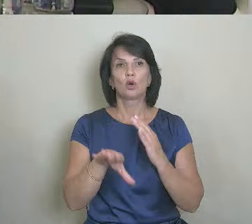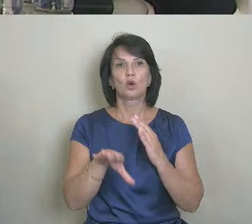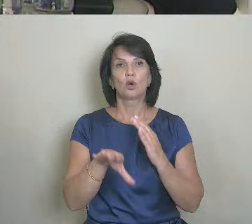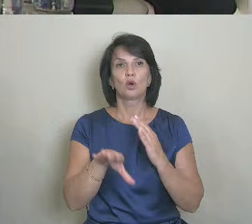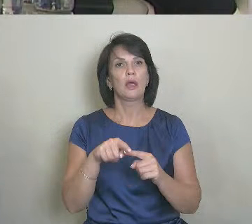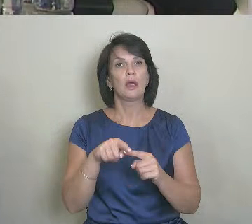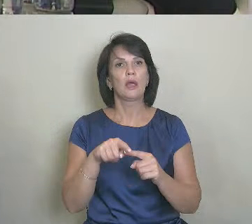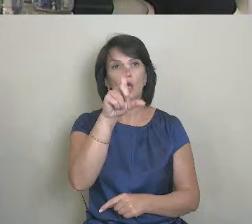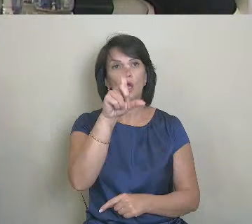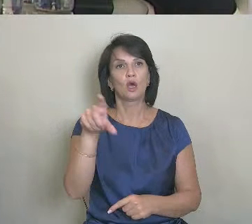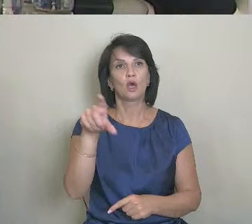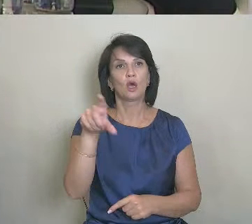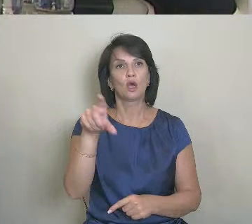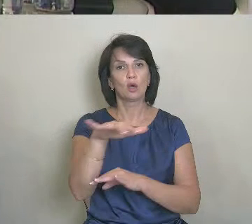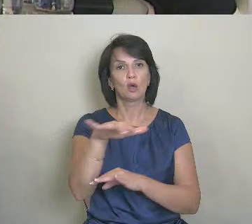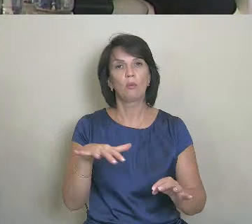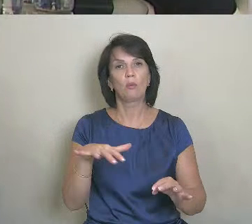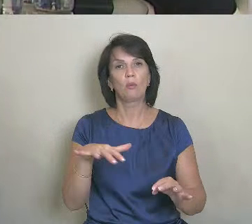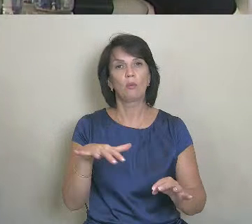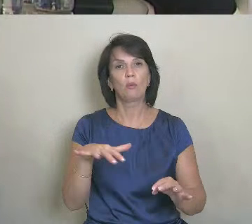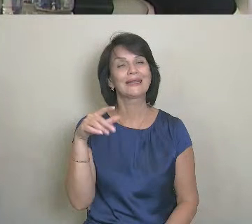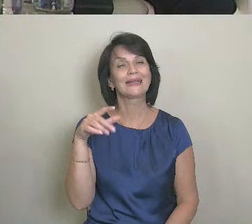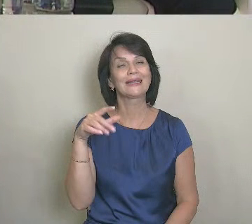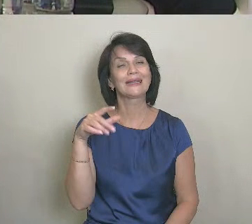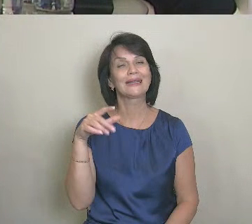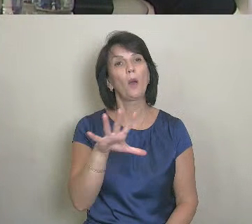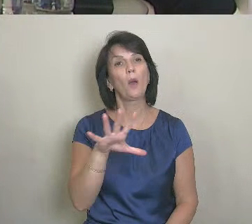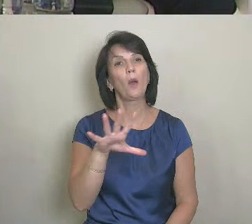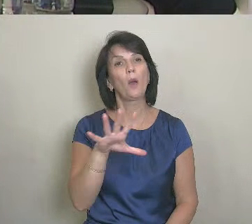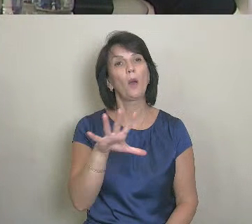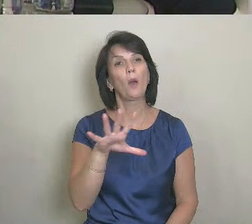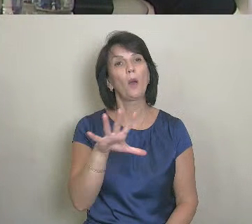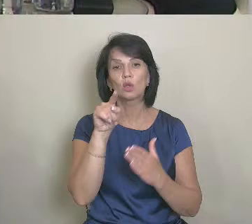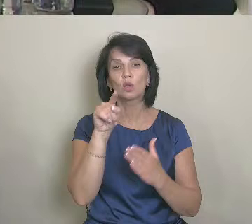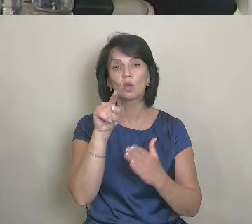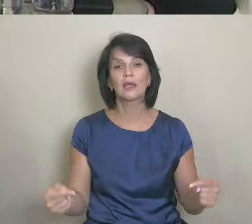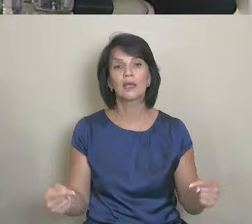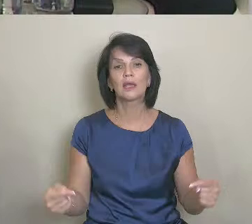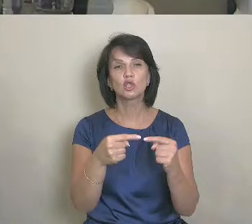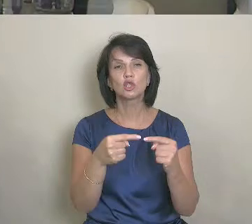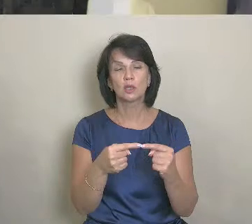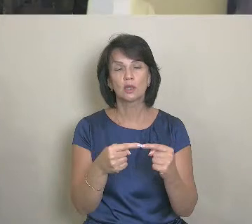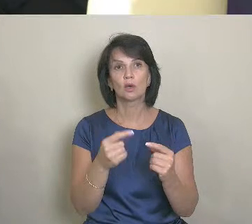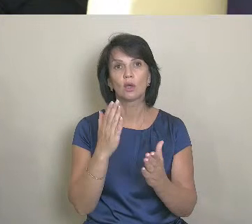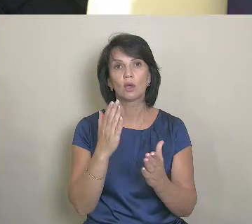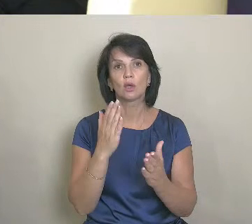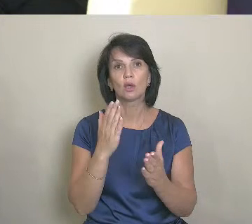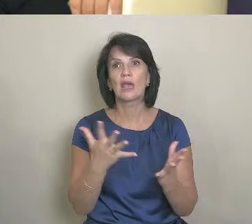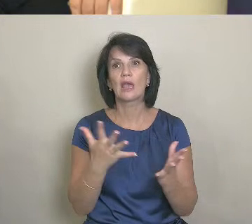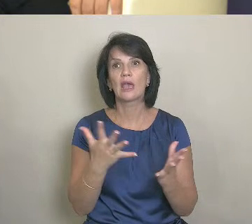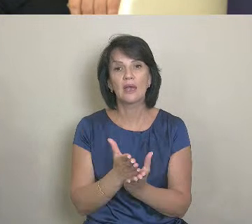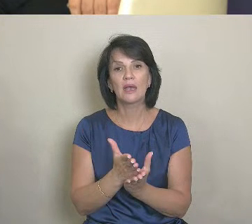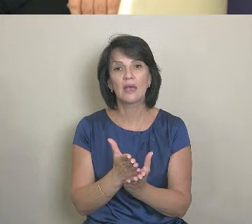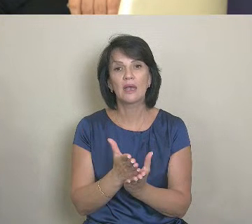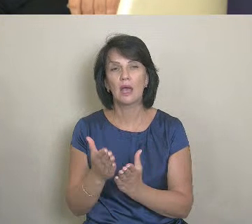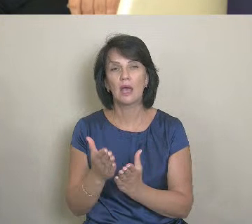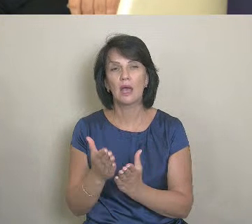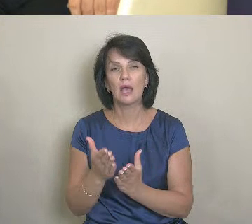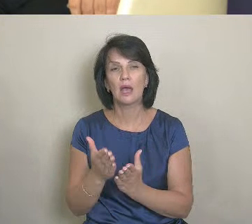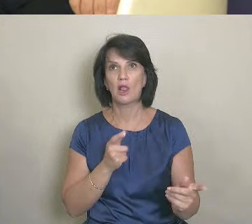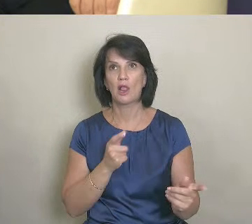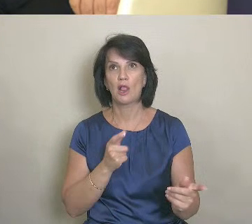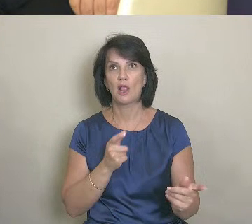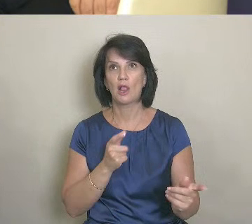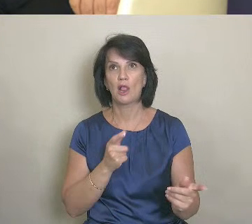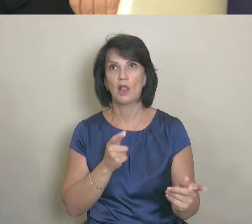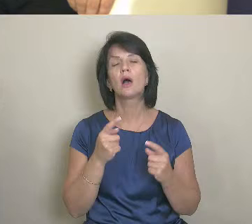say whether they can be held. So the elections were held there in 2015, so we need to clearly specify